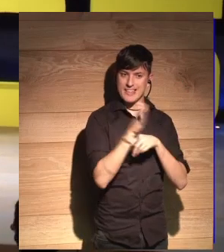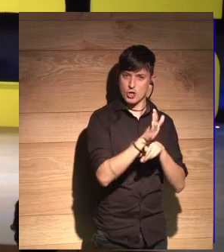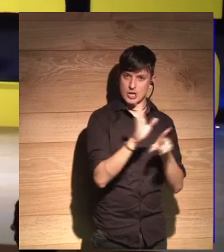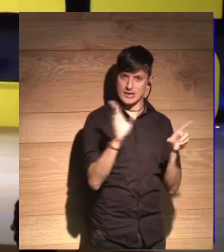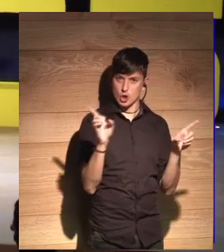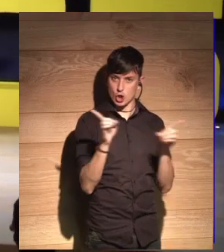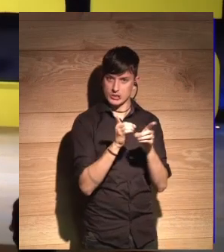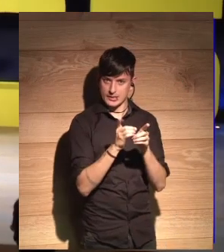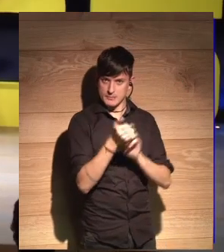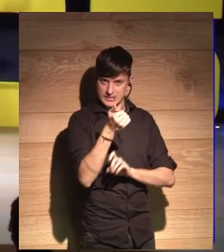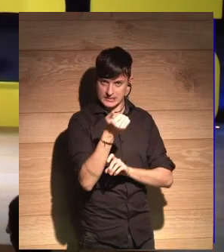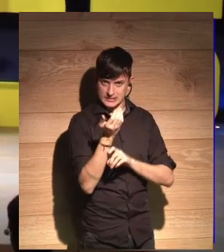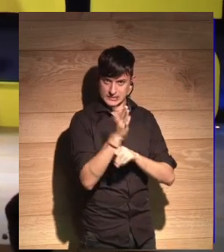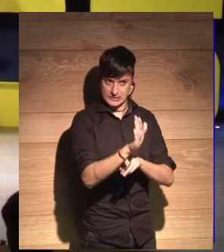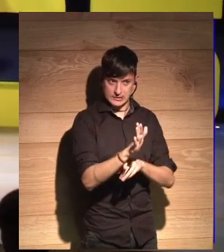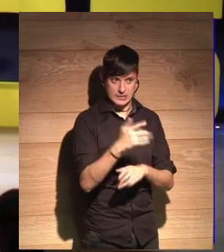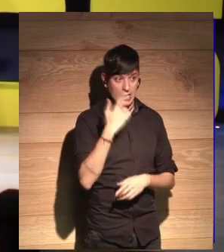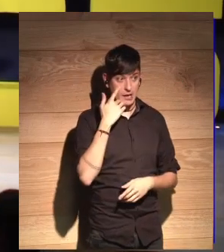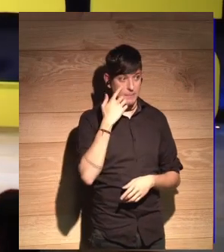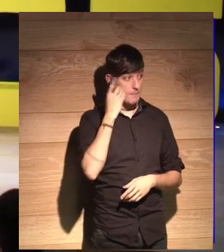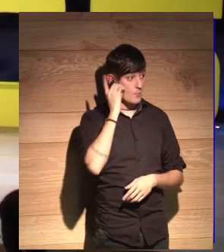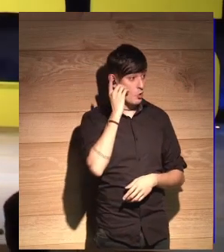your phones really quickly?